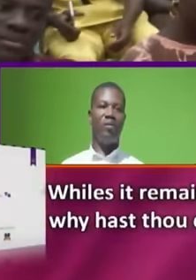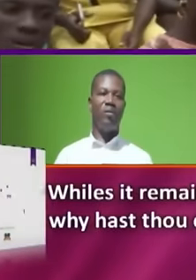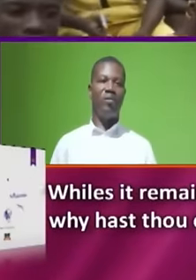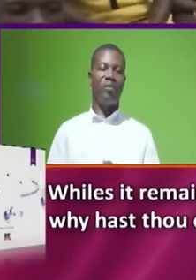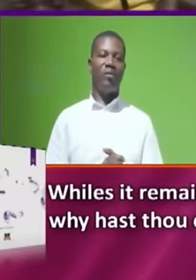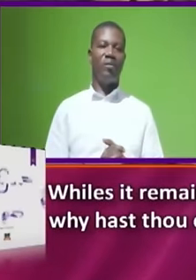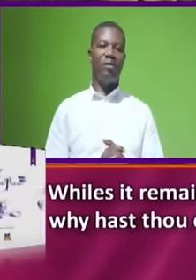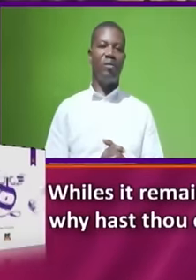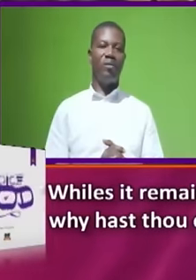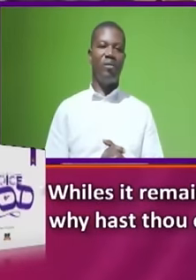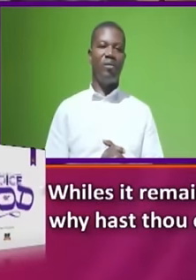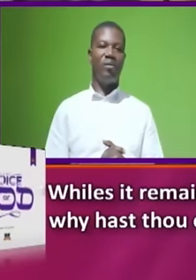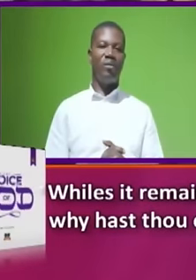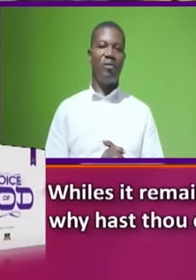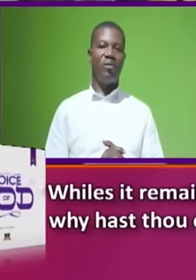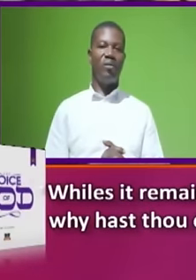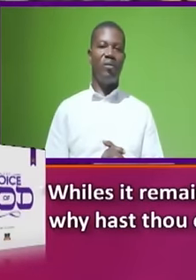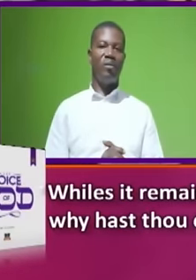Verse 5.